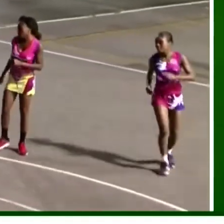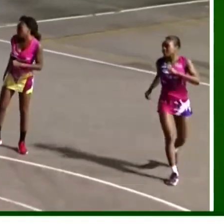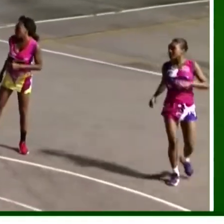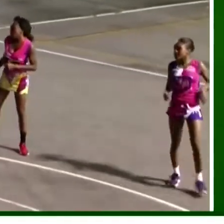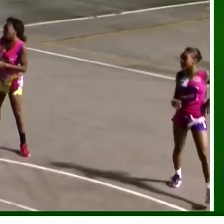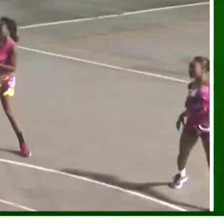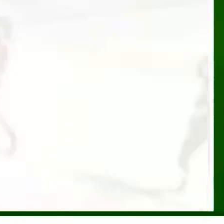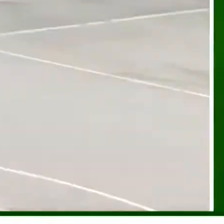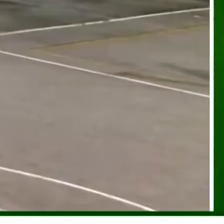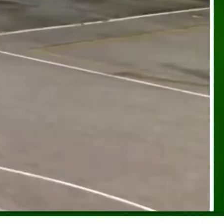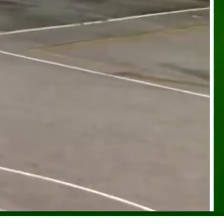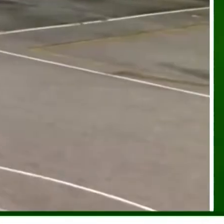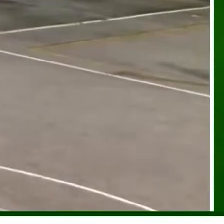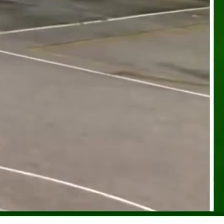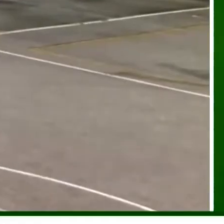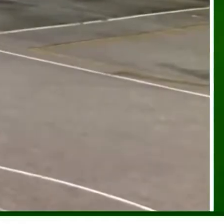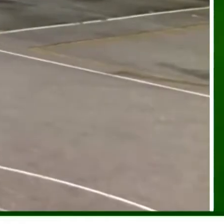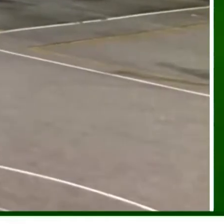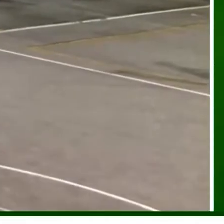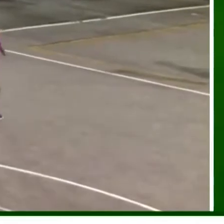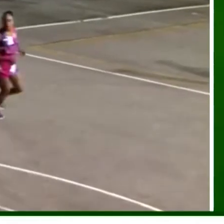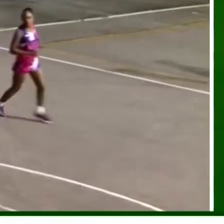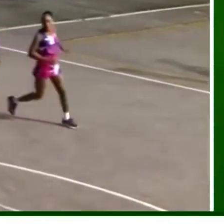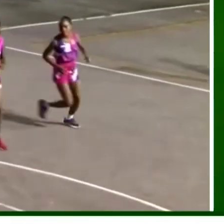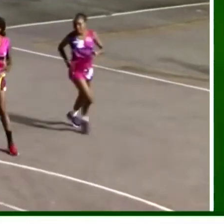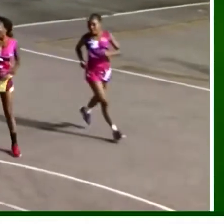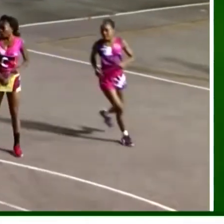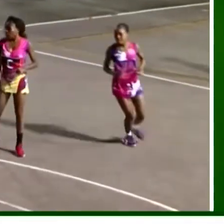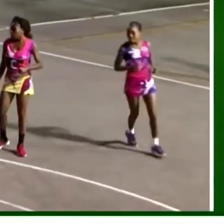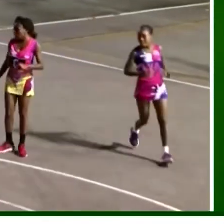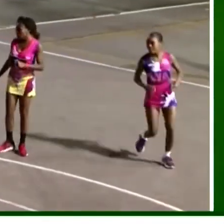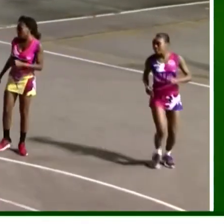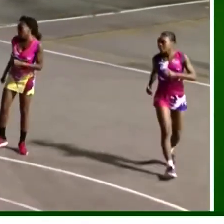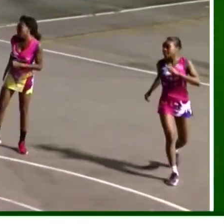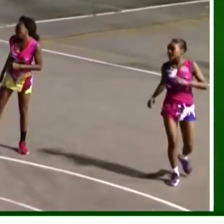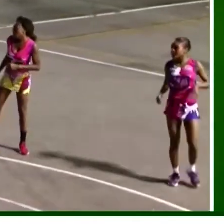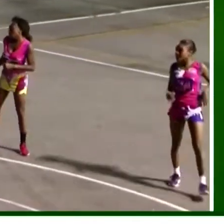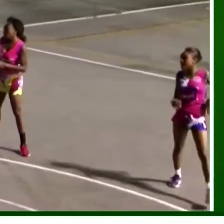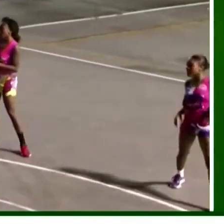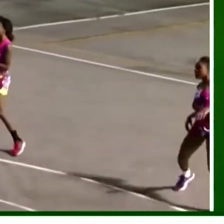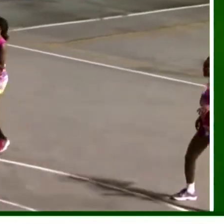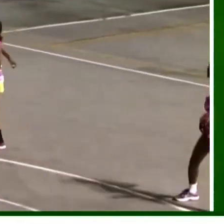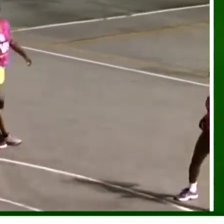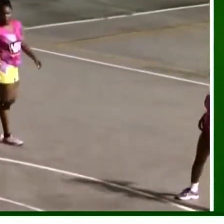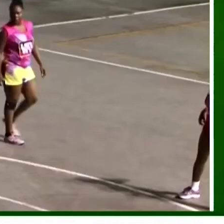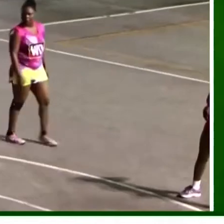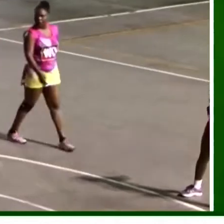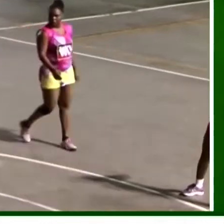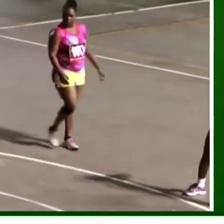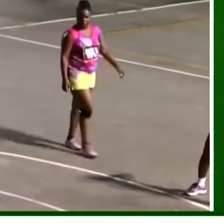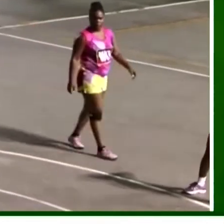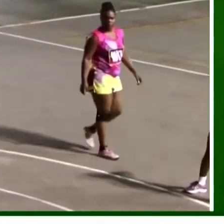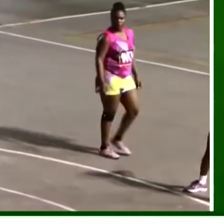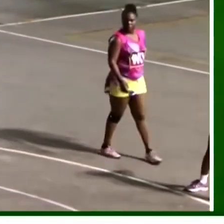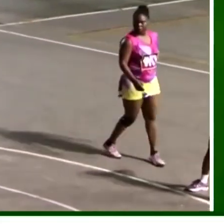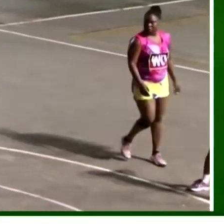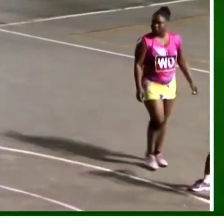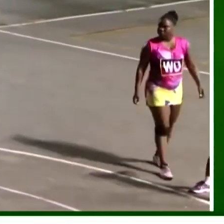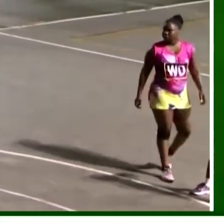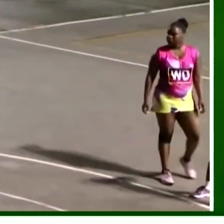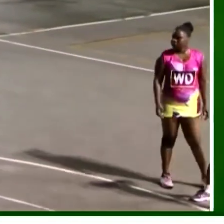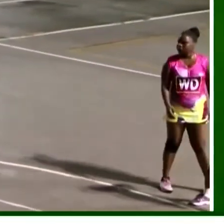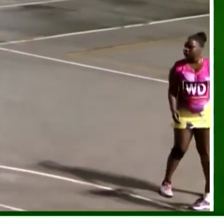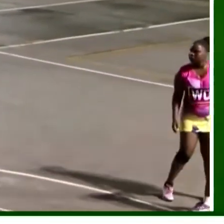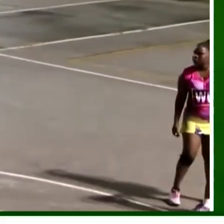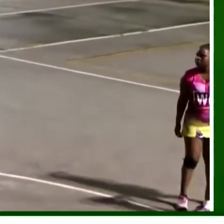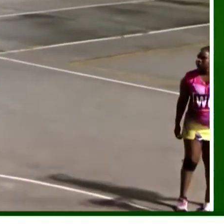the COVID-19 pandemic started back in 2020. And given the restrictions on contact sports, its return was cancelled last year when